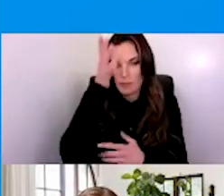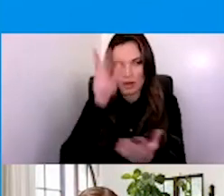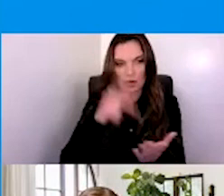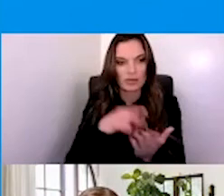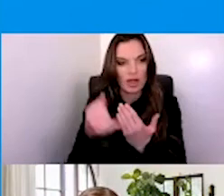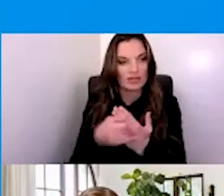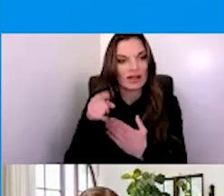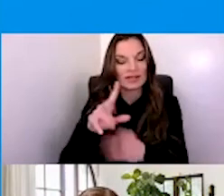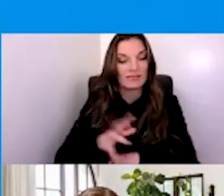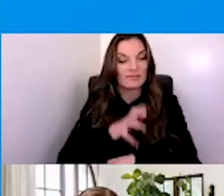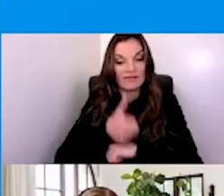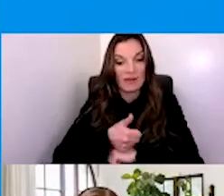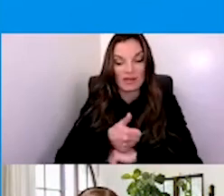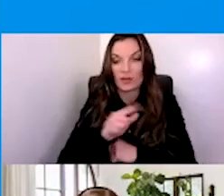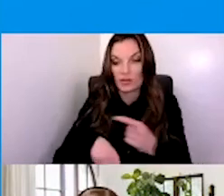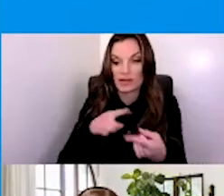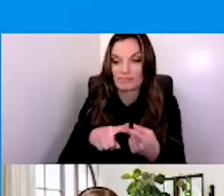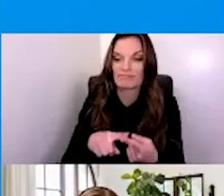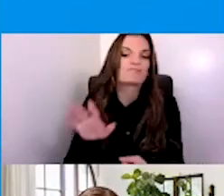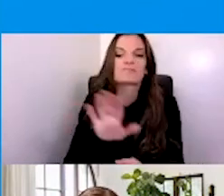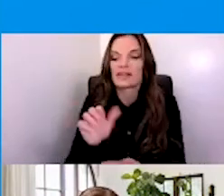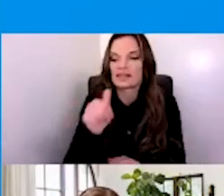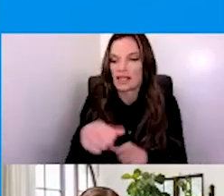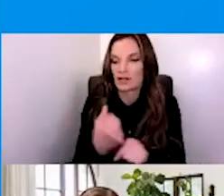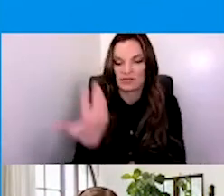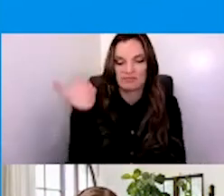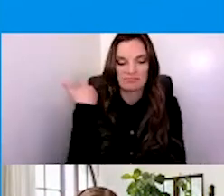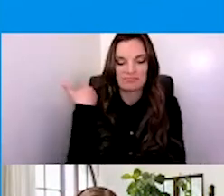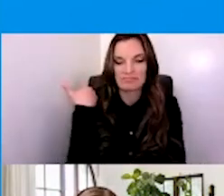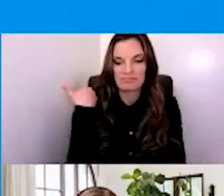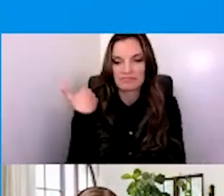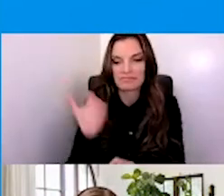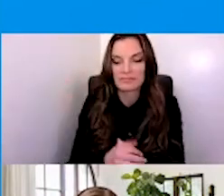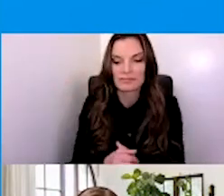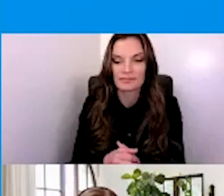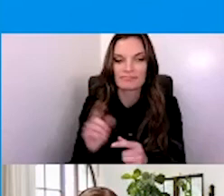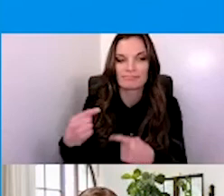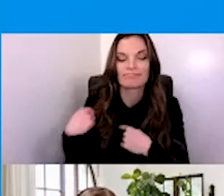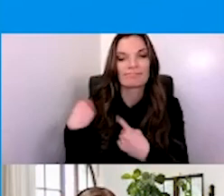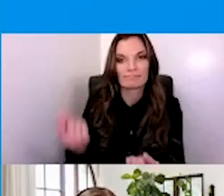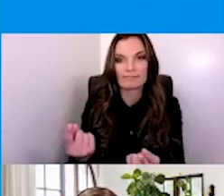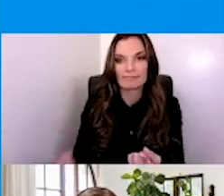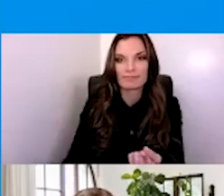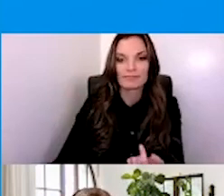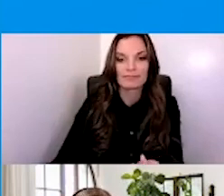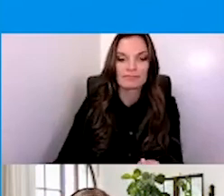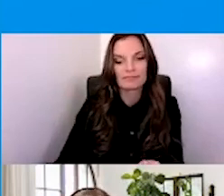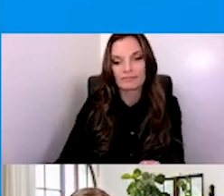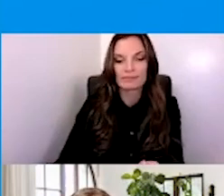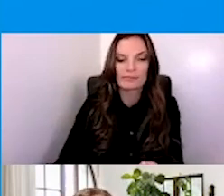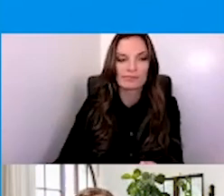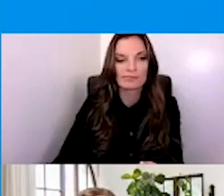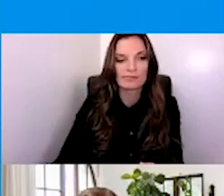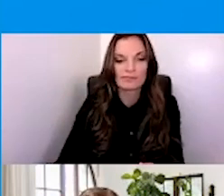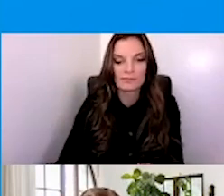was founded, I think, a little more than 10 years ago and has since kind of been not absorbed, but folded